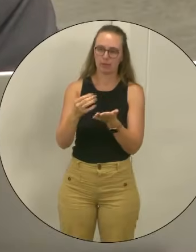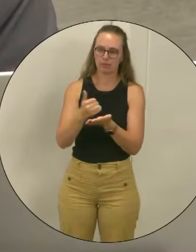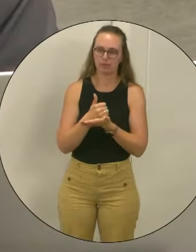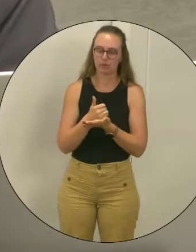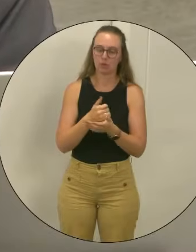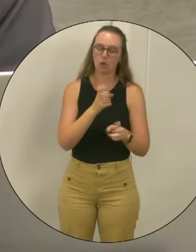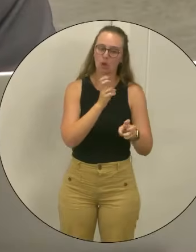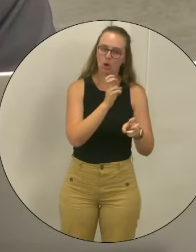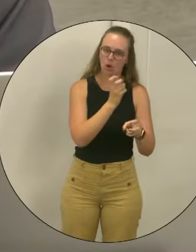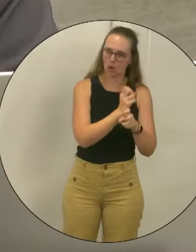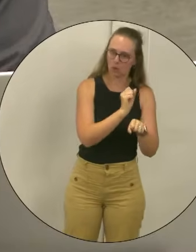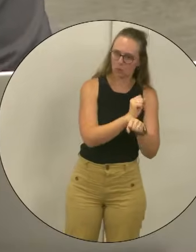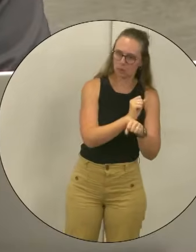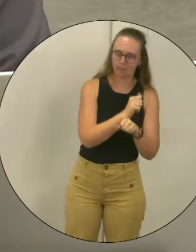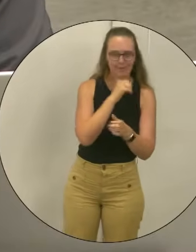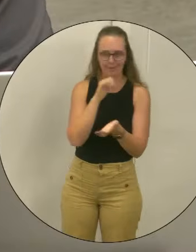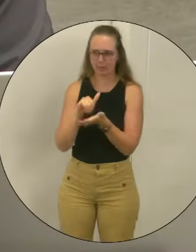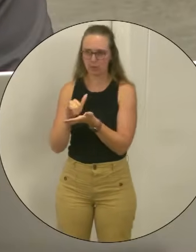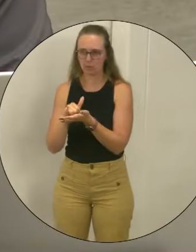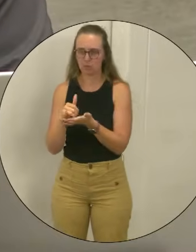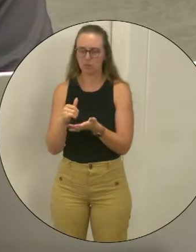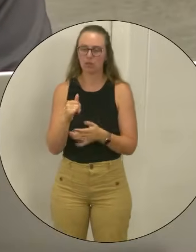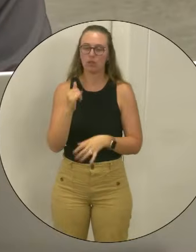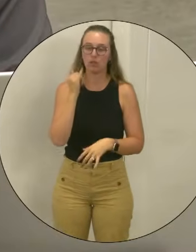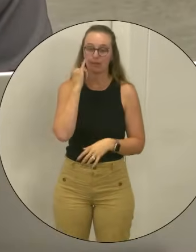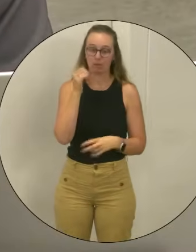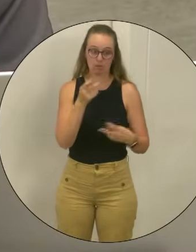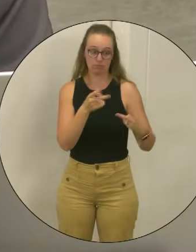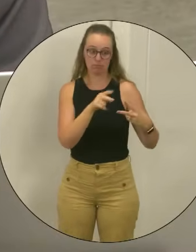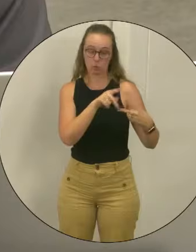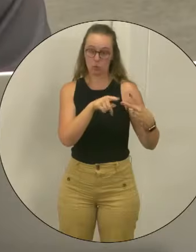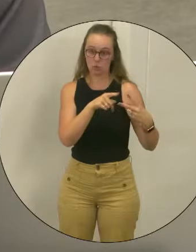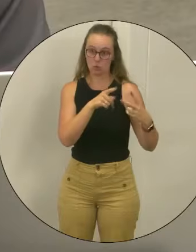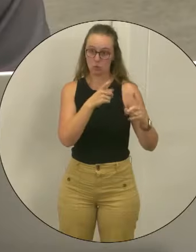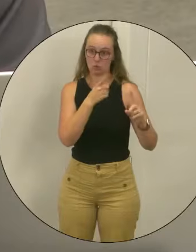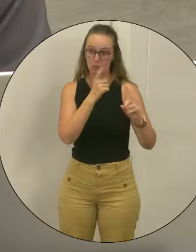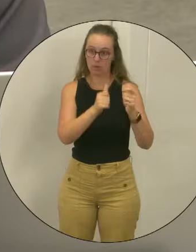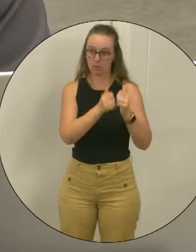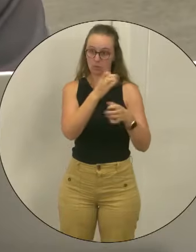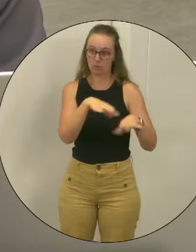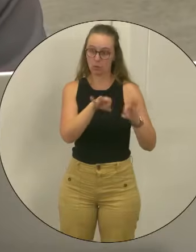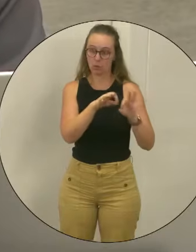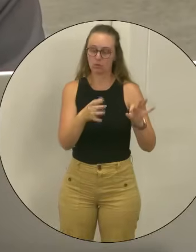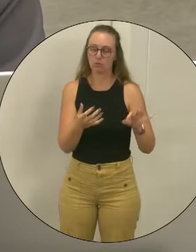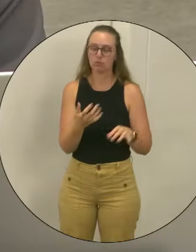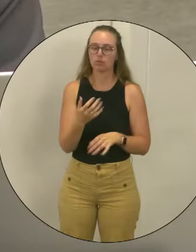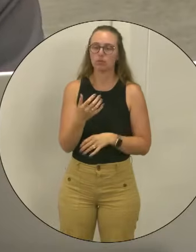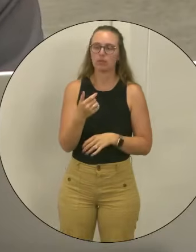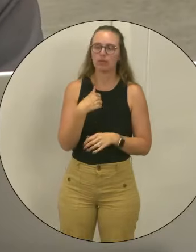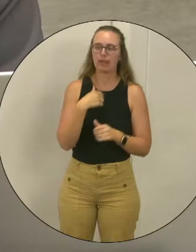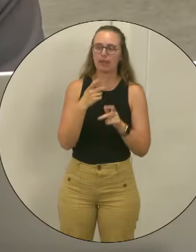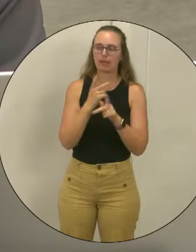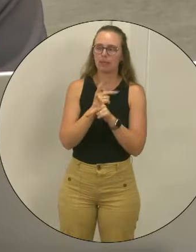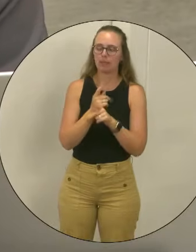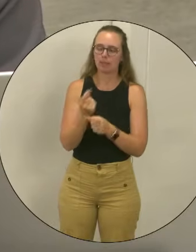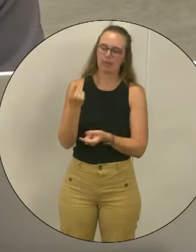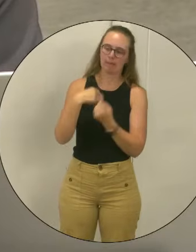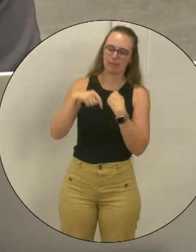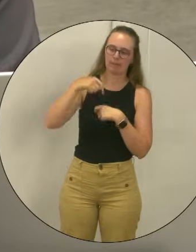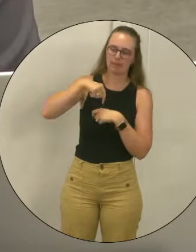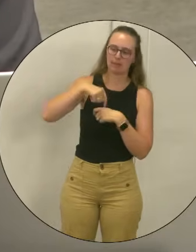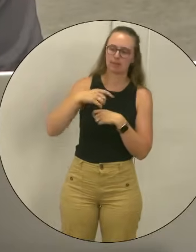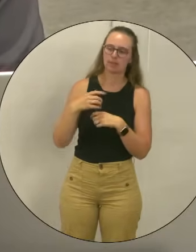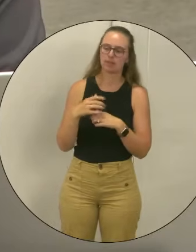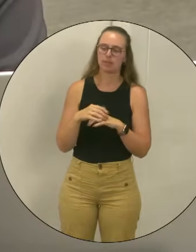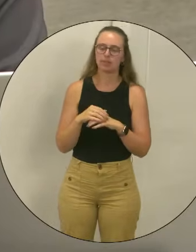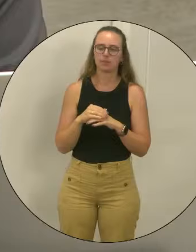hard work, but not impossible work, especially if that's the thing that we're going to see to get the results. And I just keep coming back to this. Superintendent